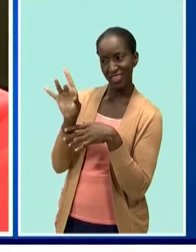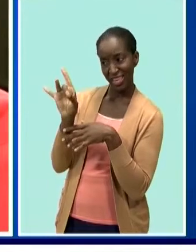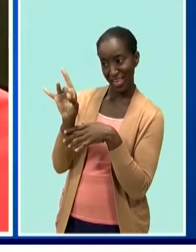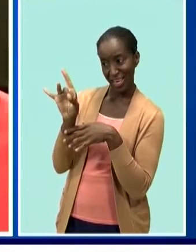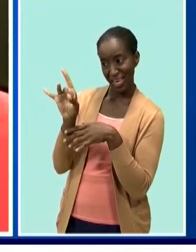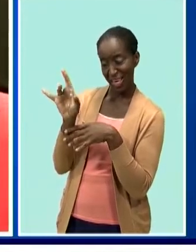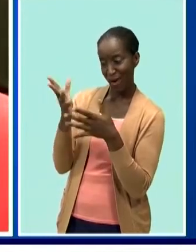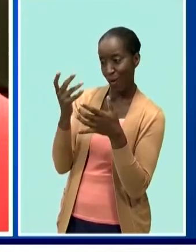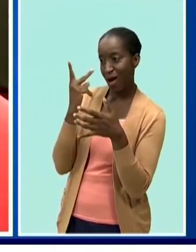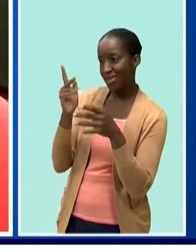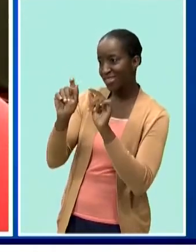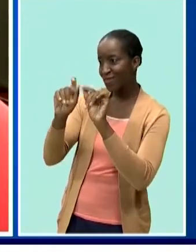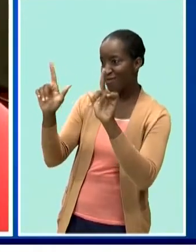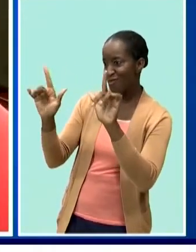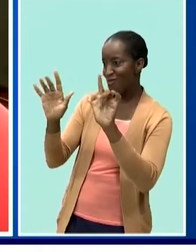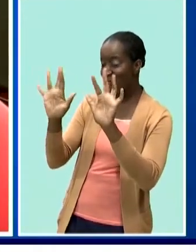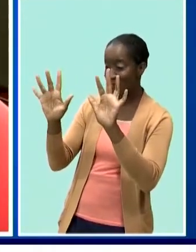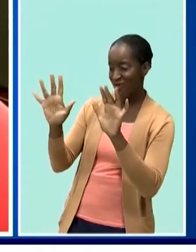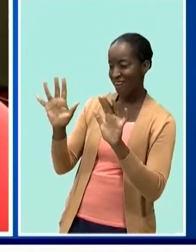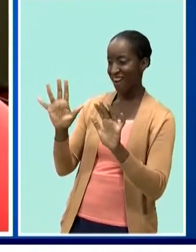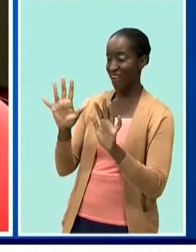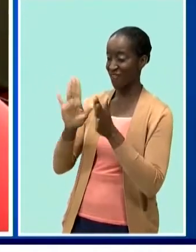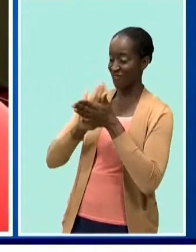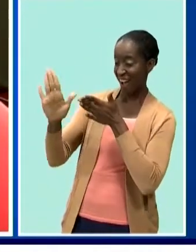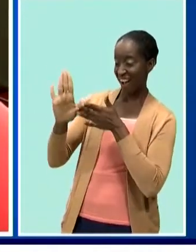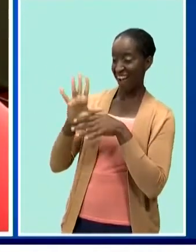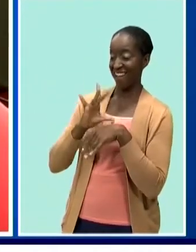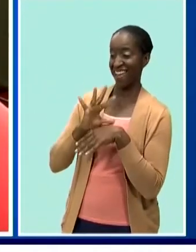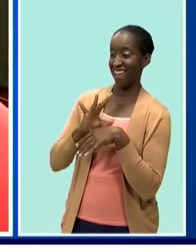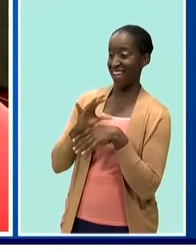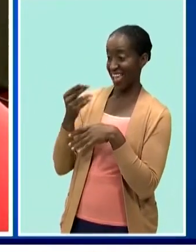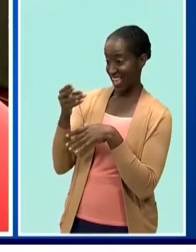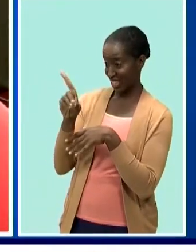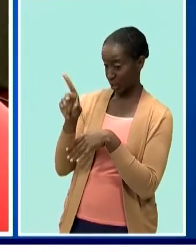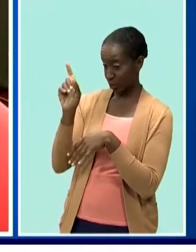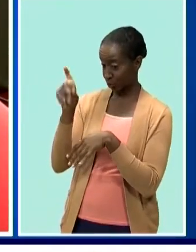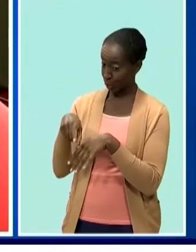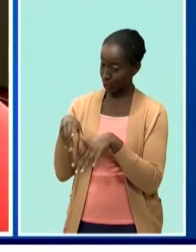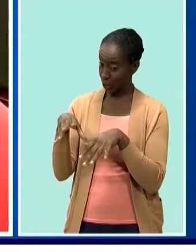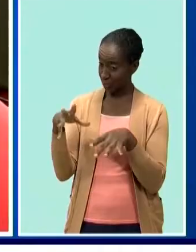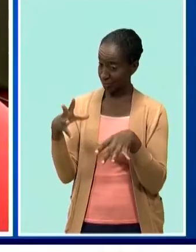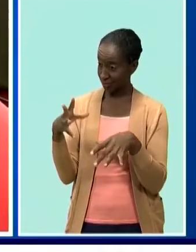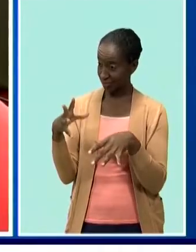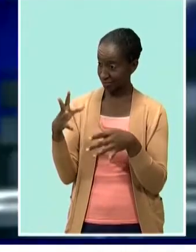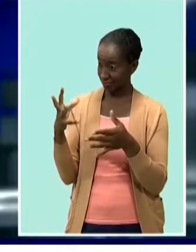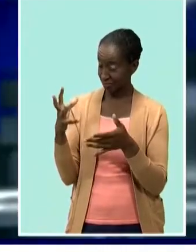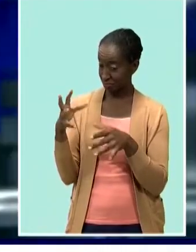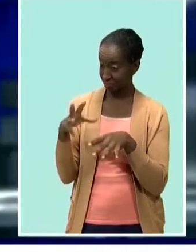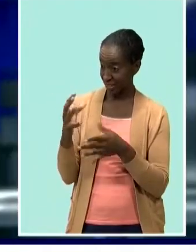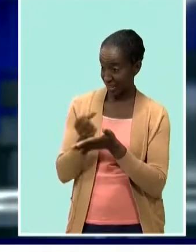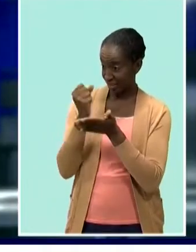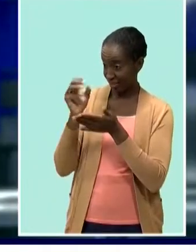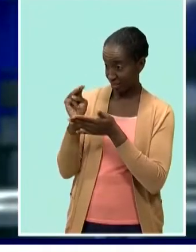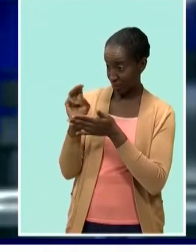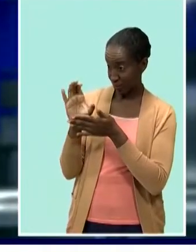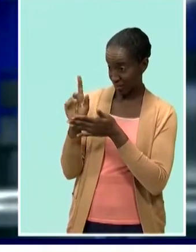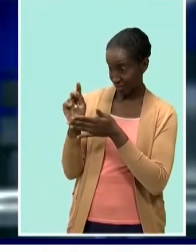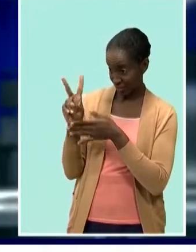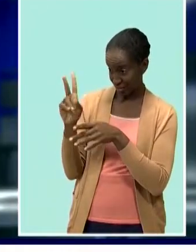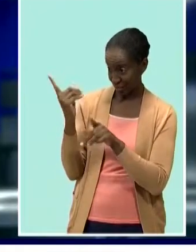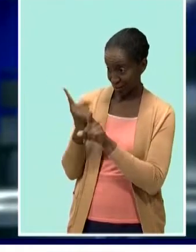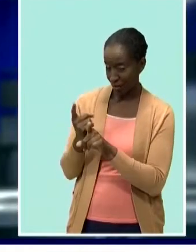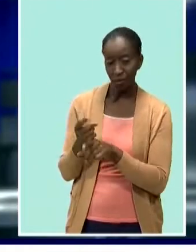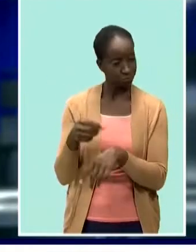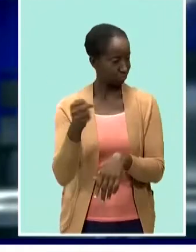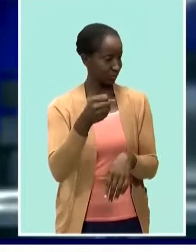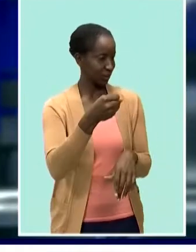MCTV then? Well, it's available on MCTV, so certainly, yes, we will welcome that. So, Lisa, the facts are that